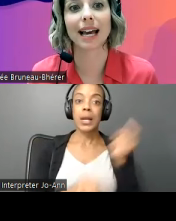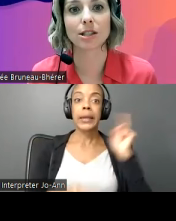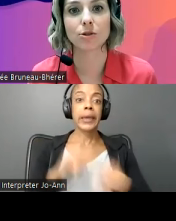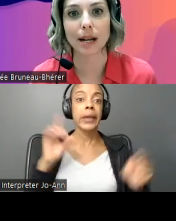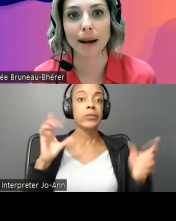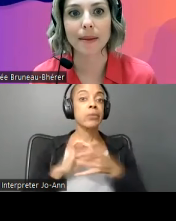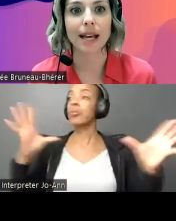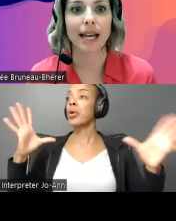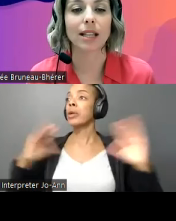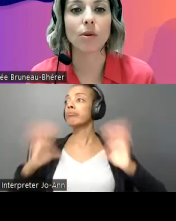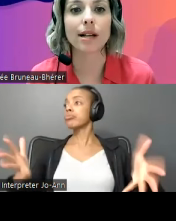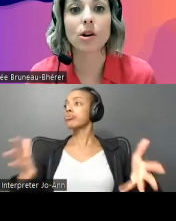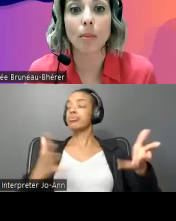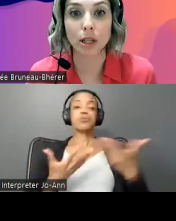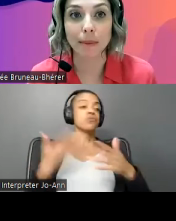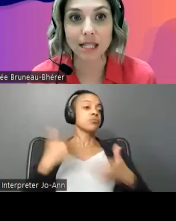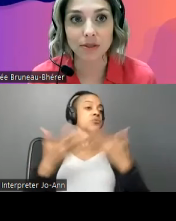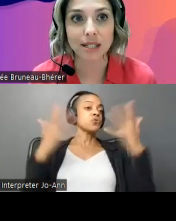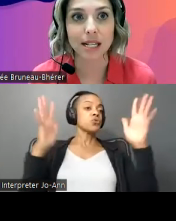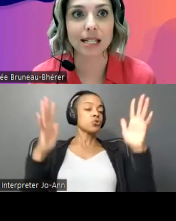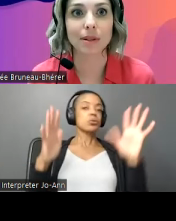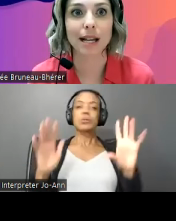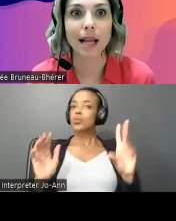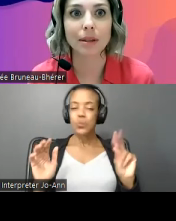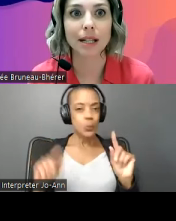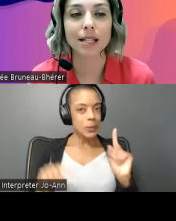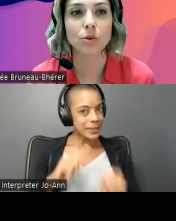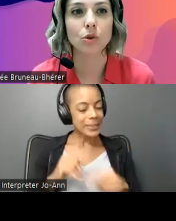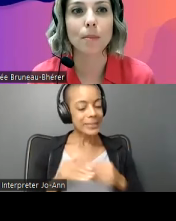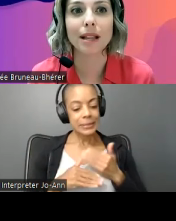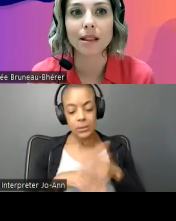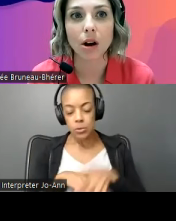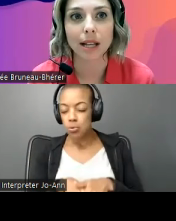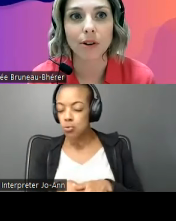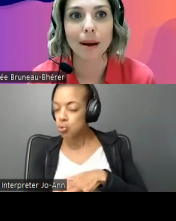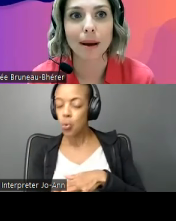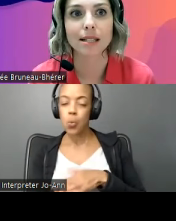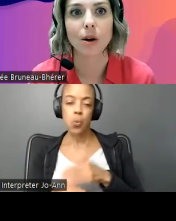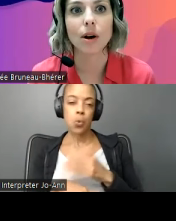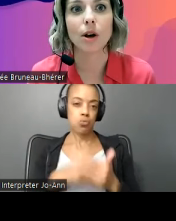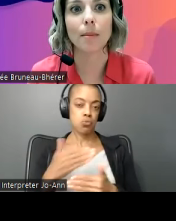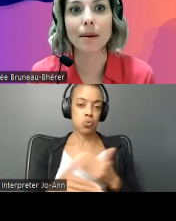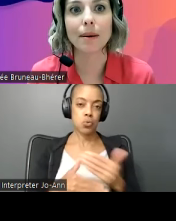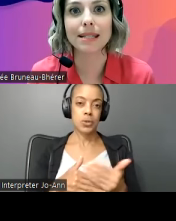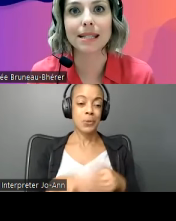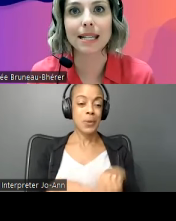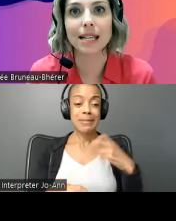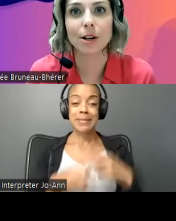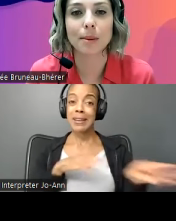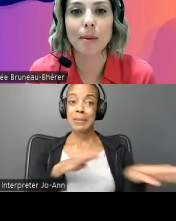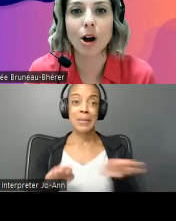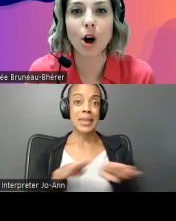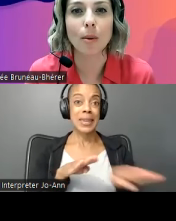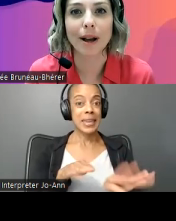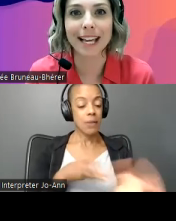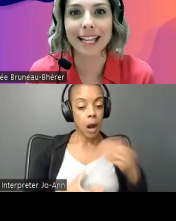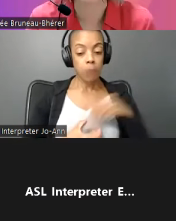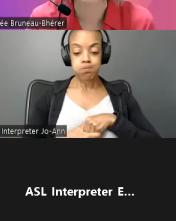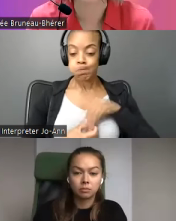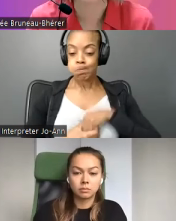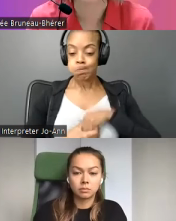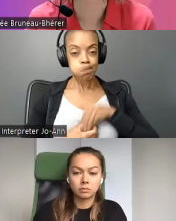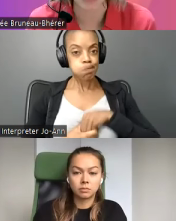to adapt something new. This will have to be done progressively. So difficult behaviors that are adapted are a gold mine